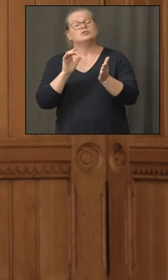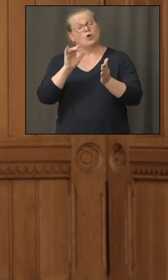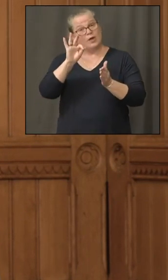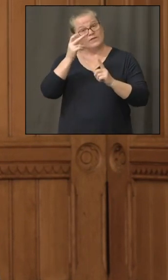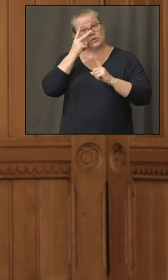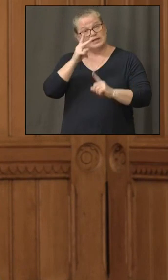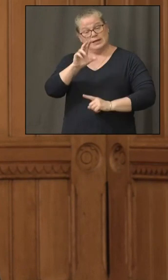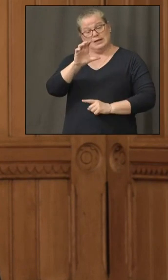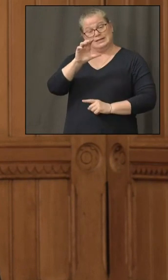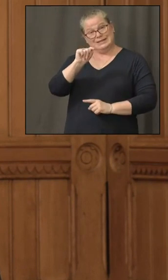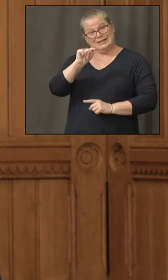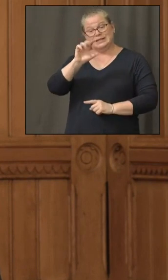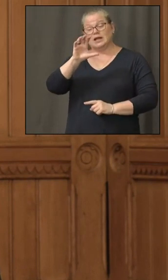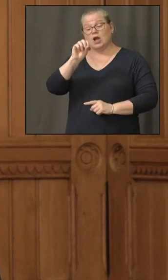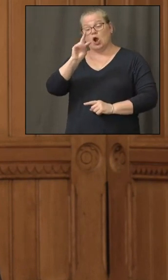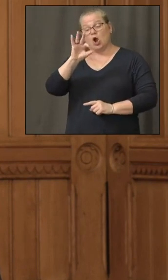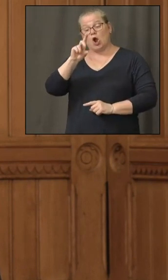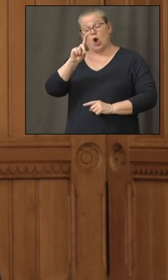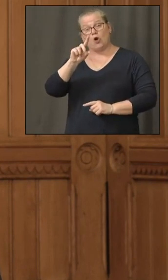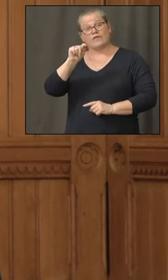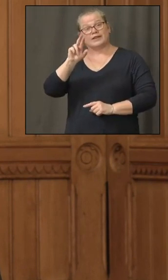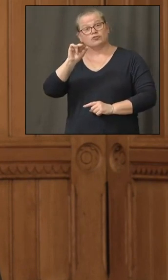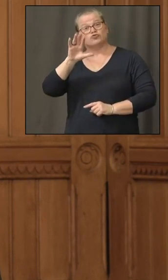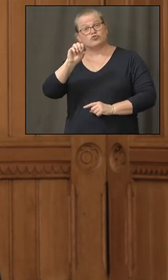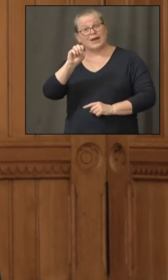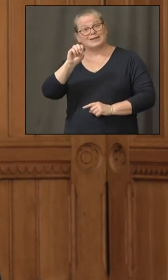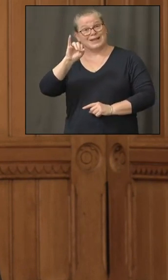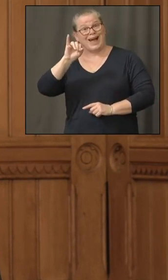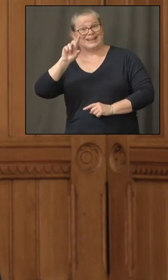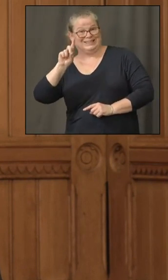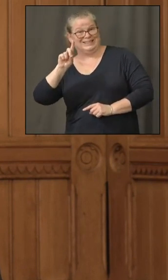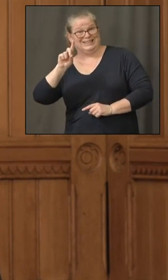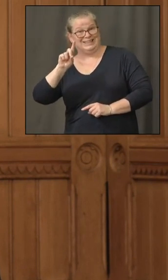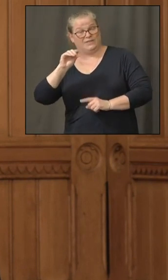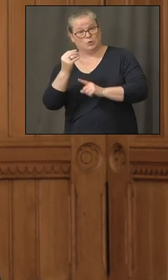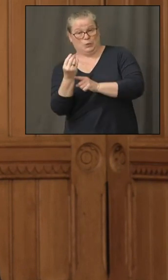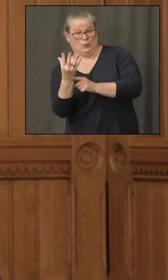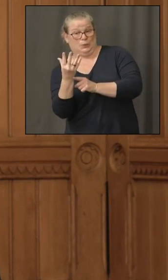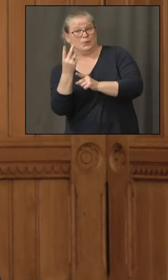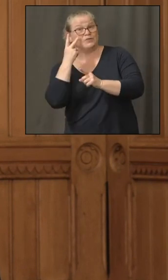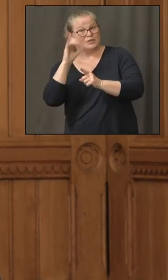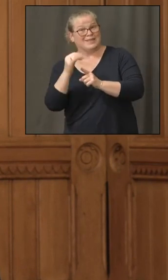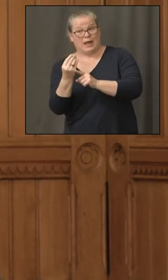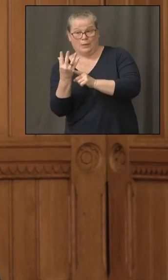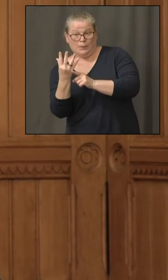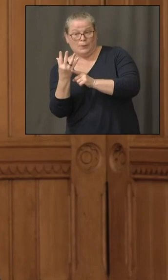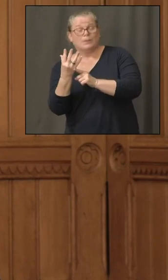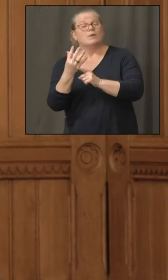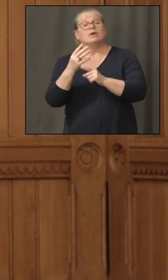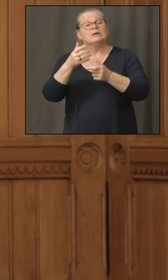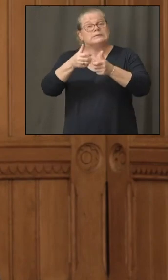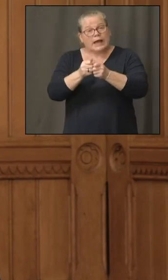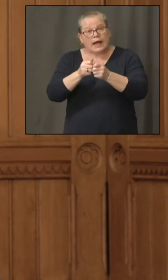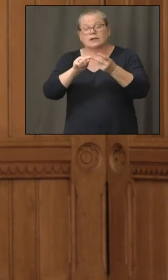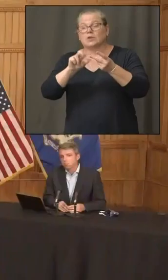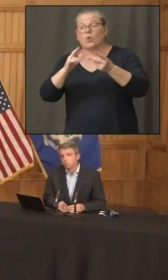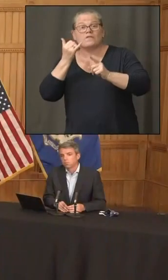ID, please answer the phone or answer the text message, and that's how we help keep these rates low in Connecticut.